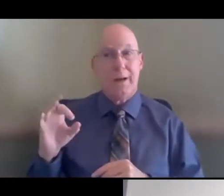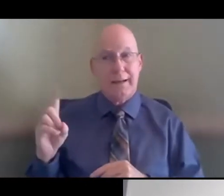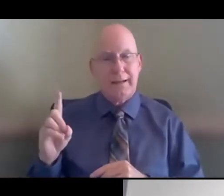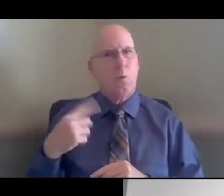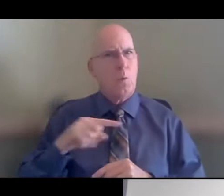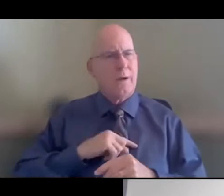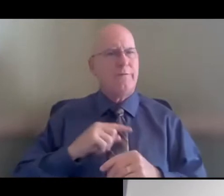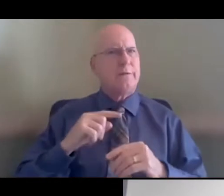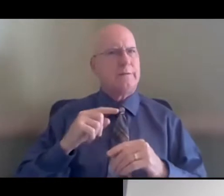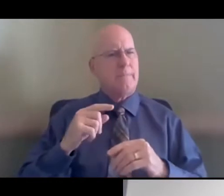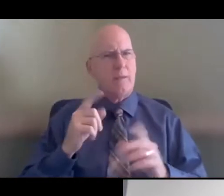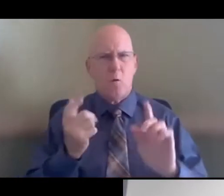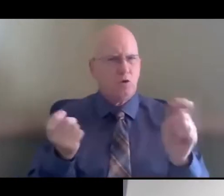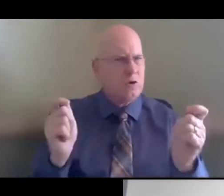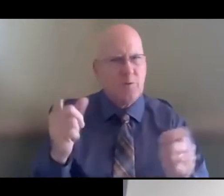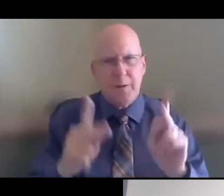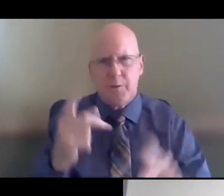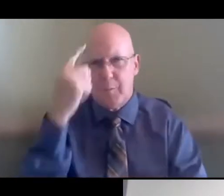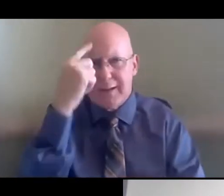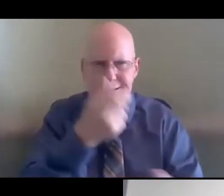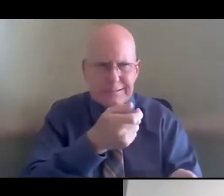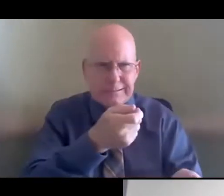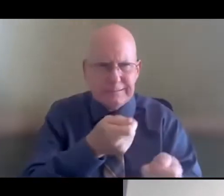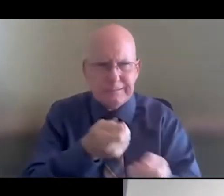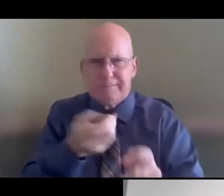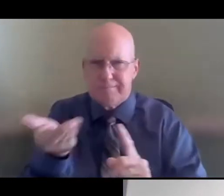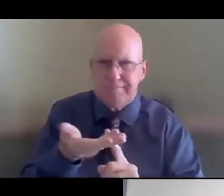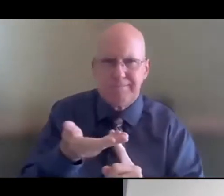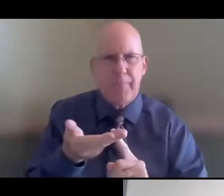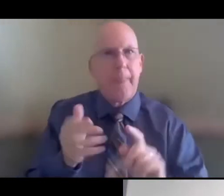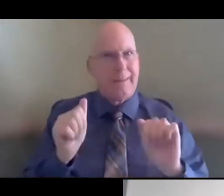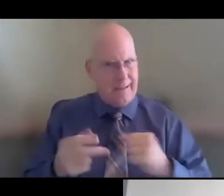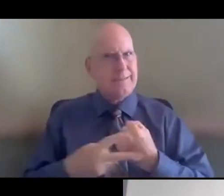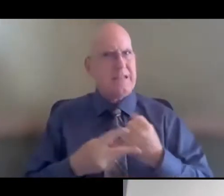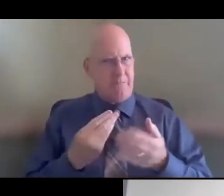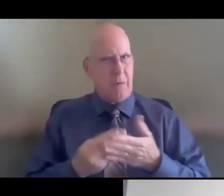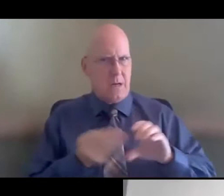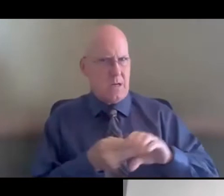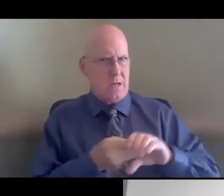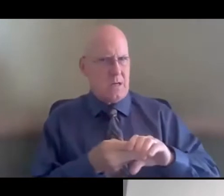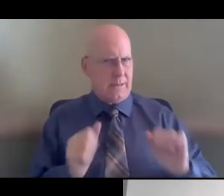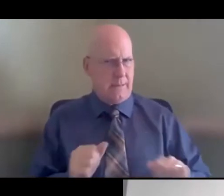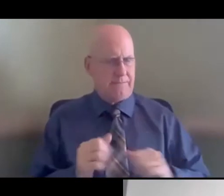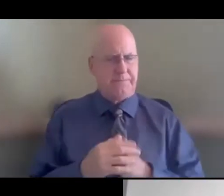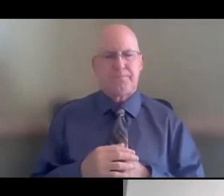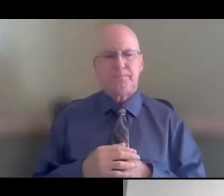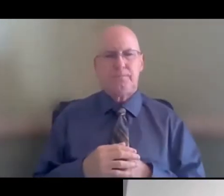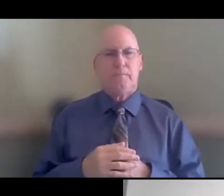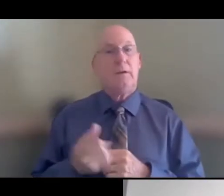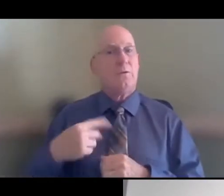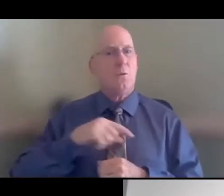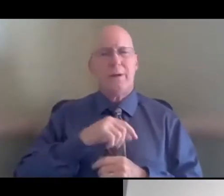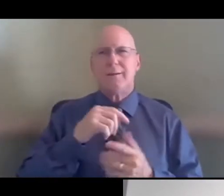mentality that, individuals can indeed start to save with an Able account. And so I love that we've been able to give our